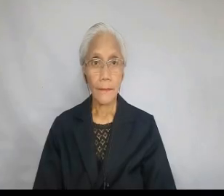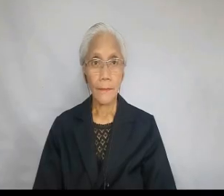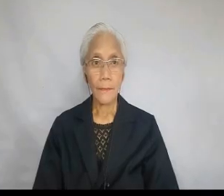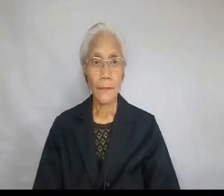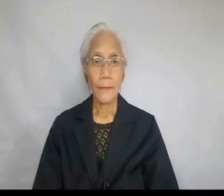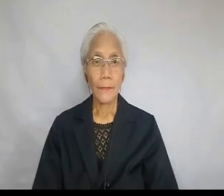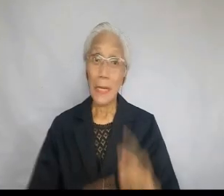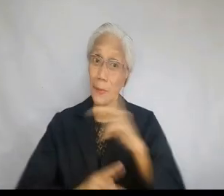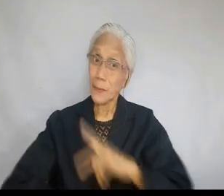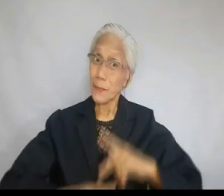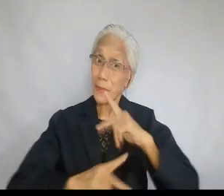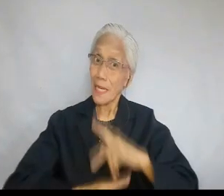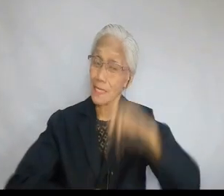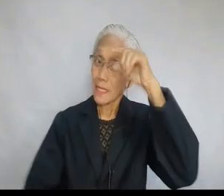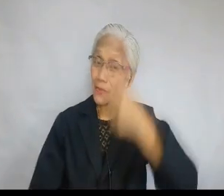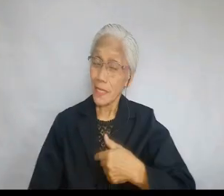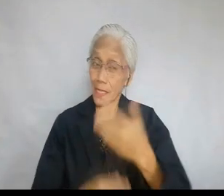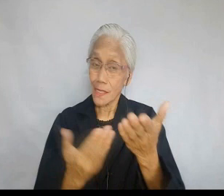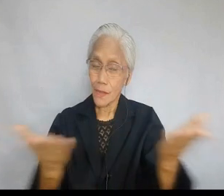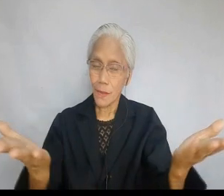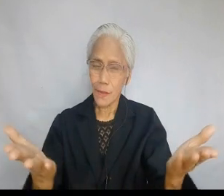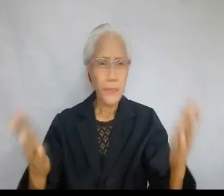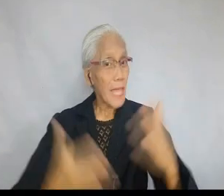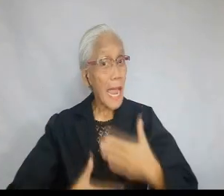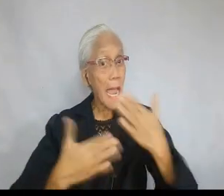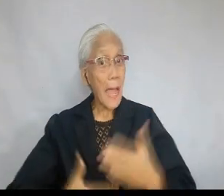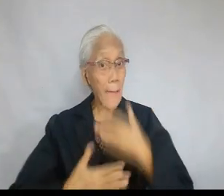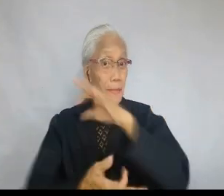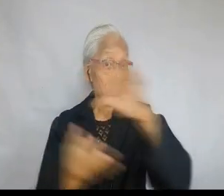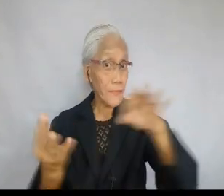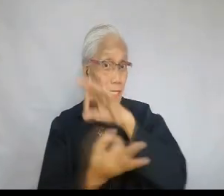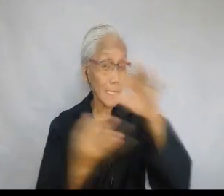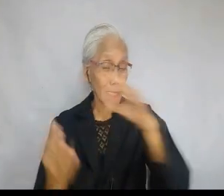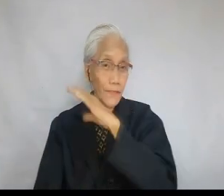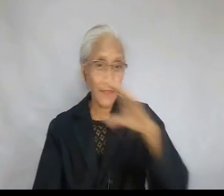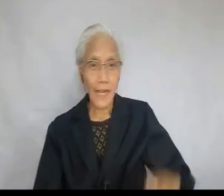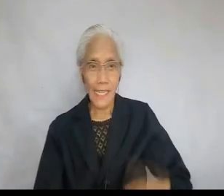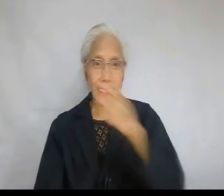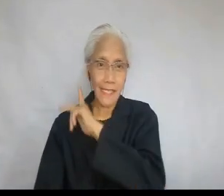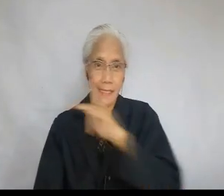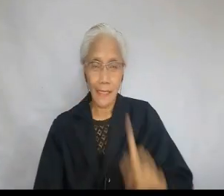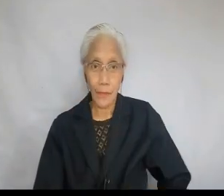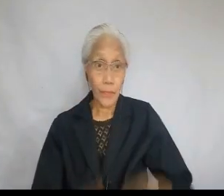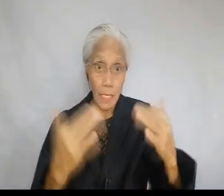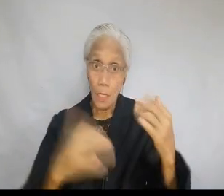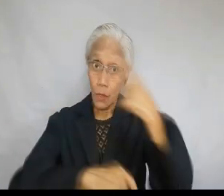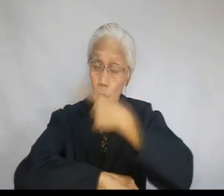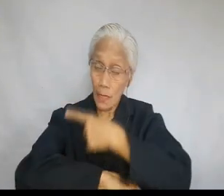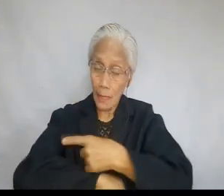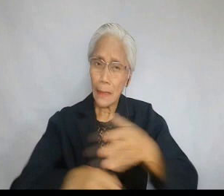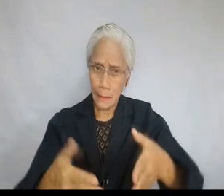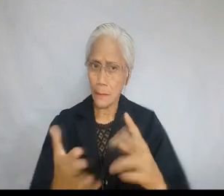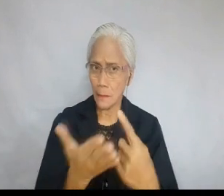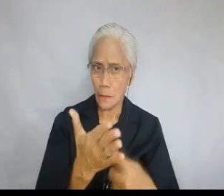Pleasant greetings to you. Happy Feast of Christ the King. Today, let us talk about what